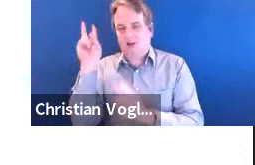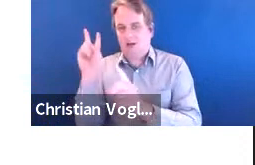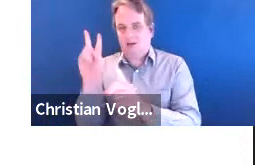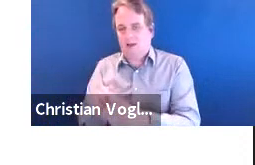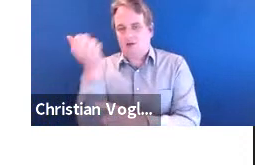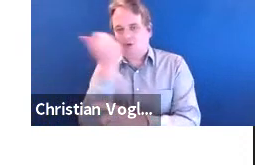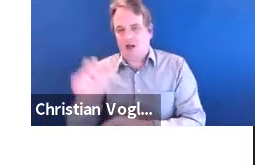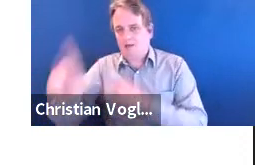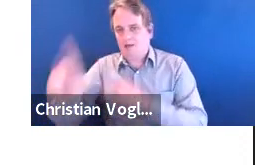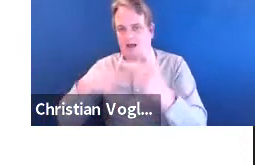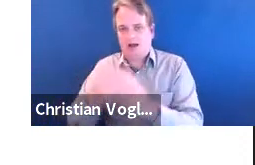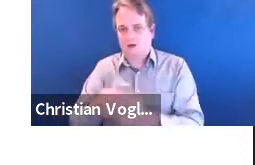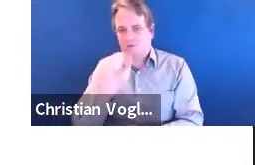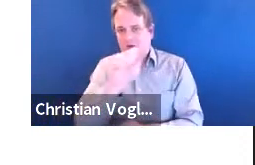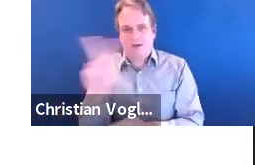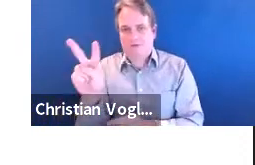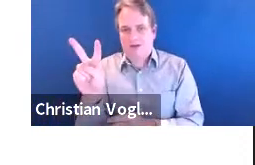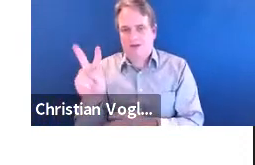exists still.